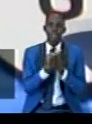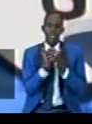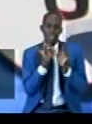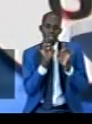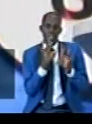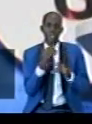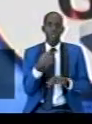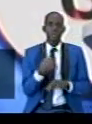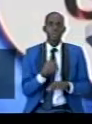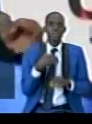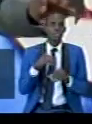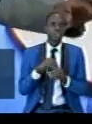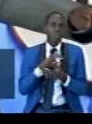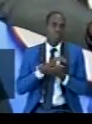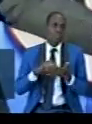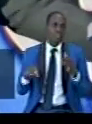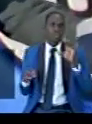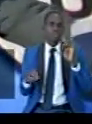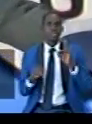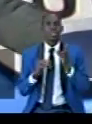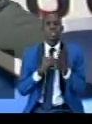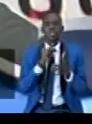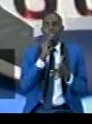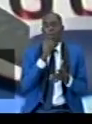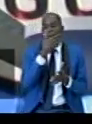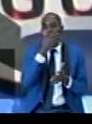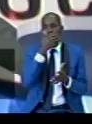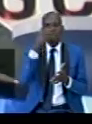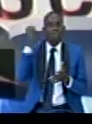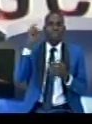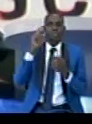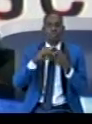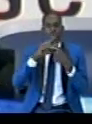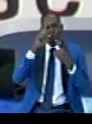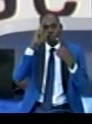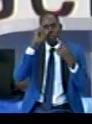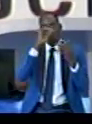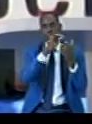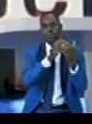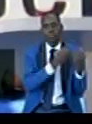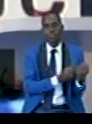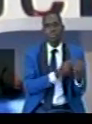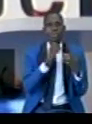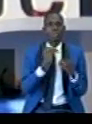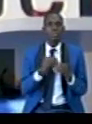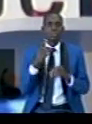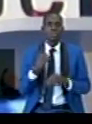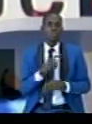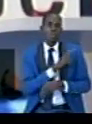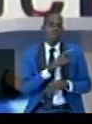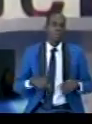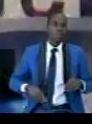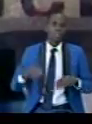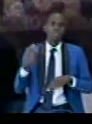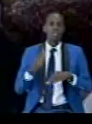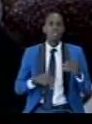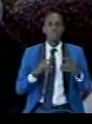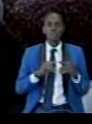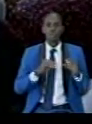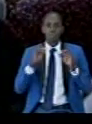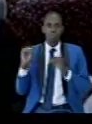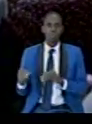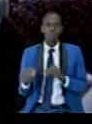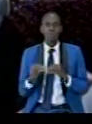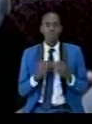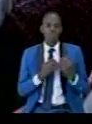it says in verse 8, it is better to trust in the Lord than to put confidence